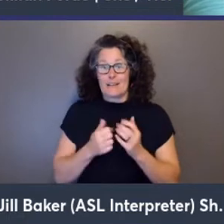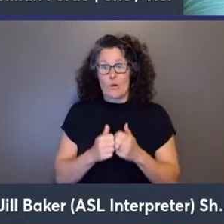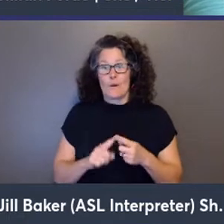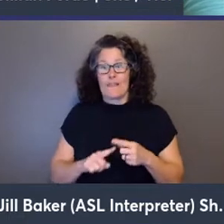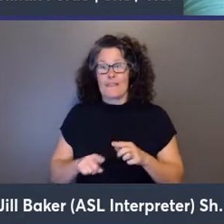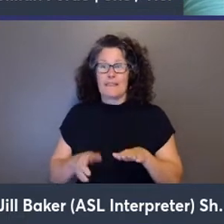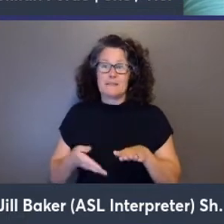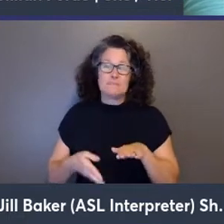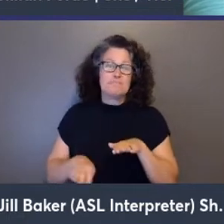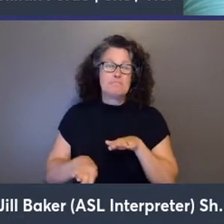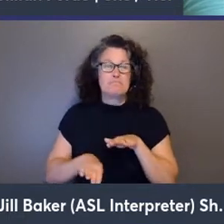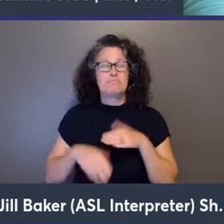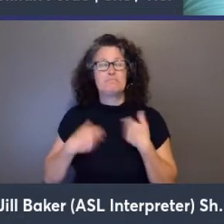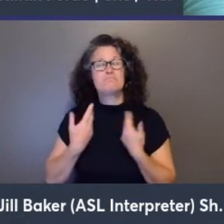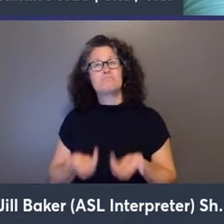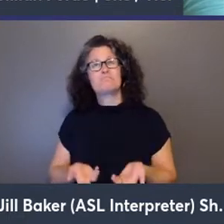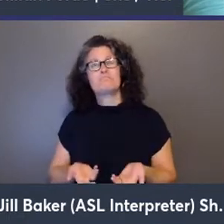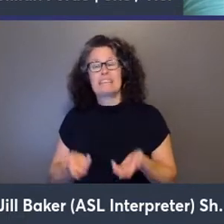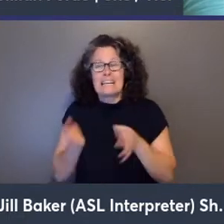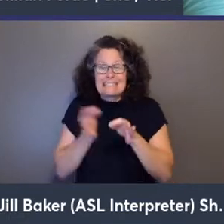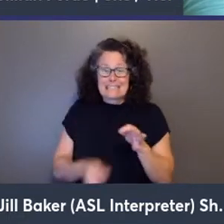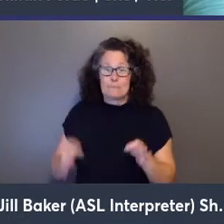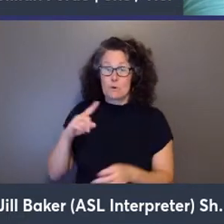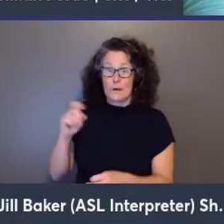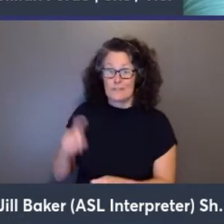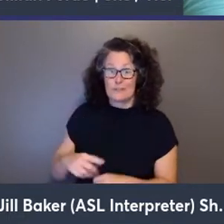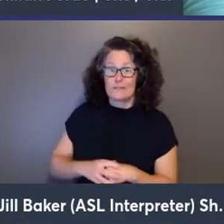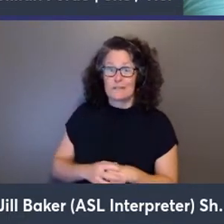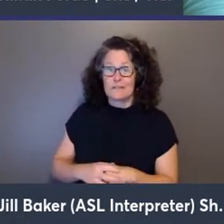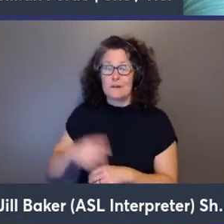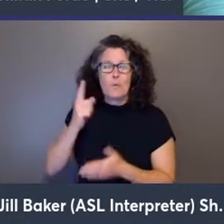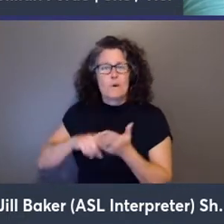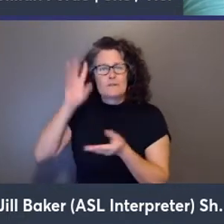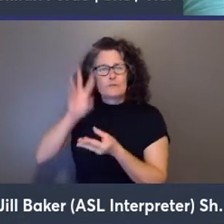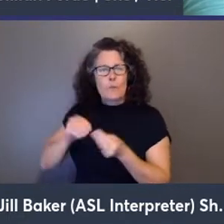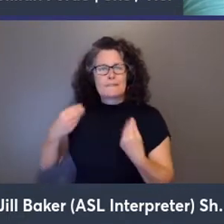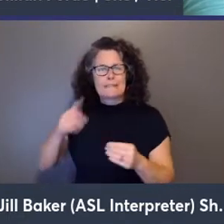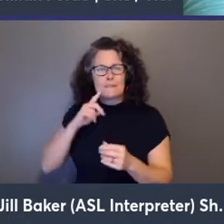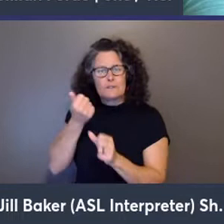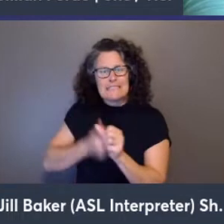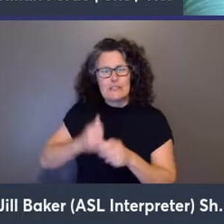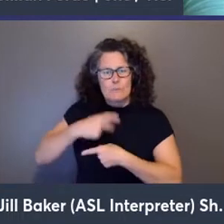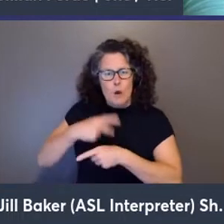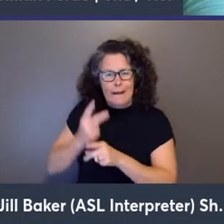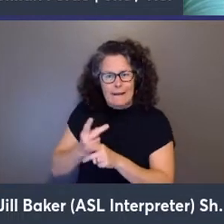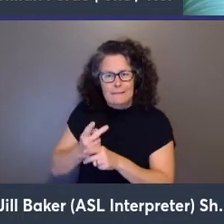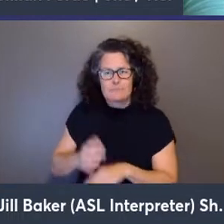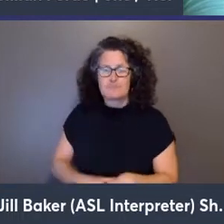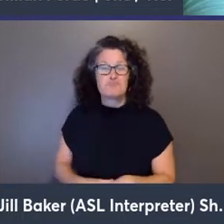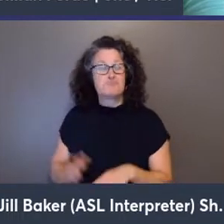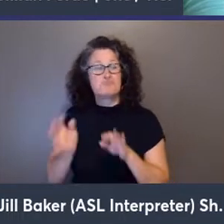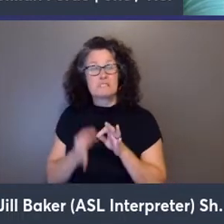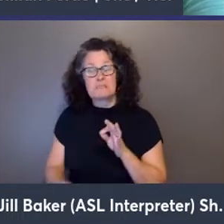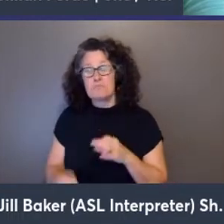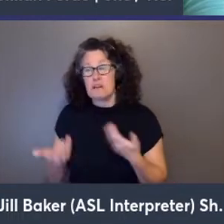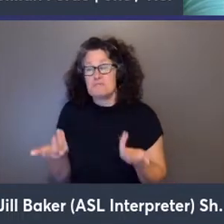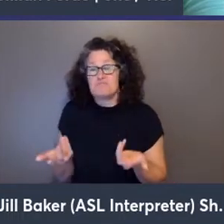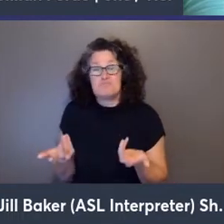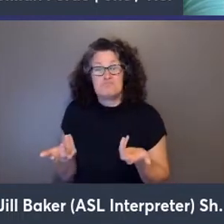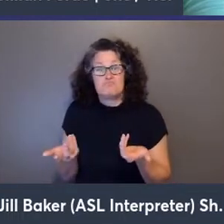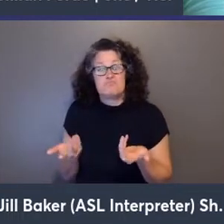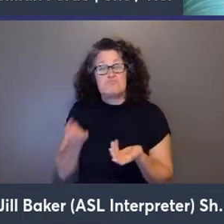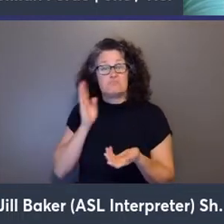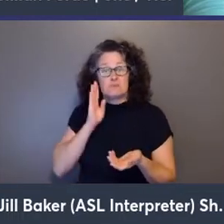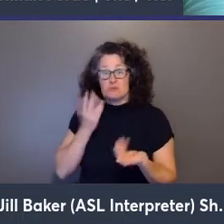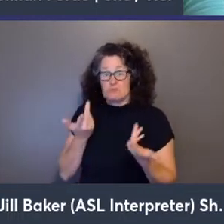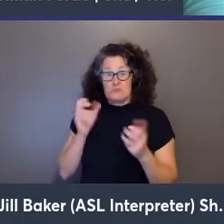very simple question, like what are the total sales for each product? It's pretty simple. It's pretty straightforward. You can